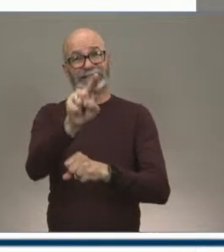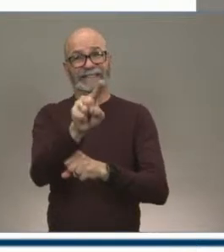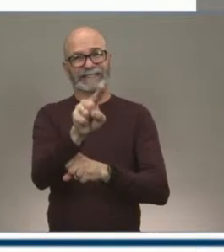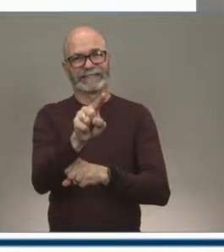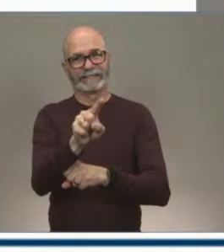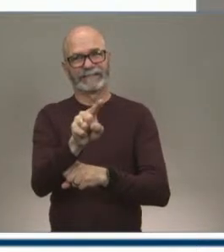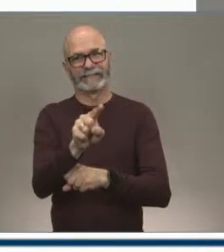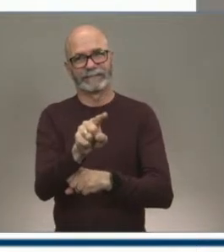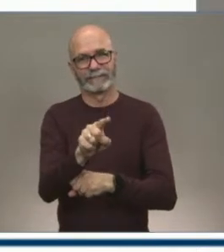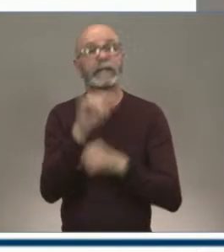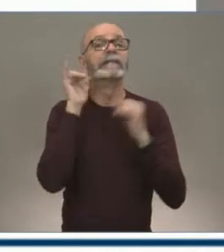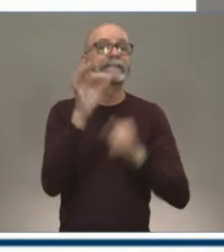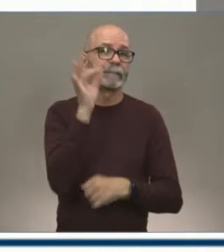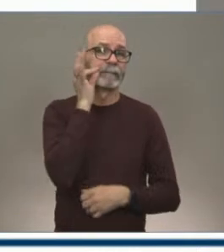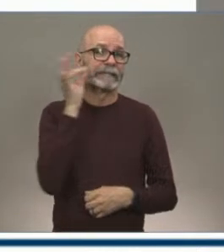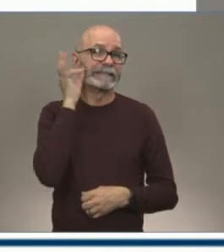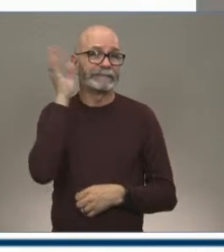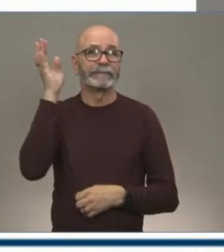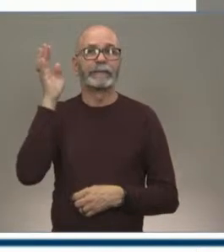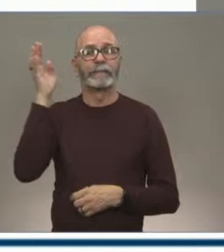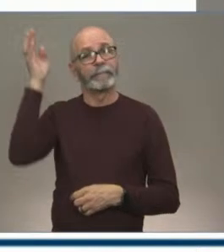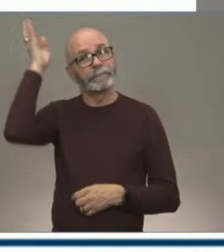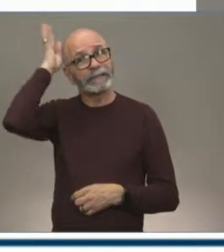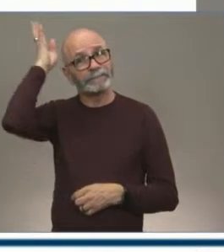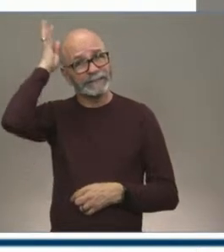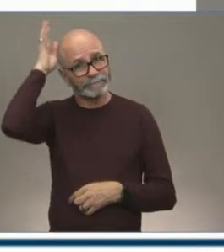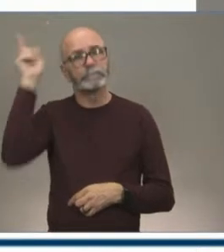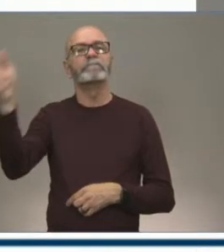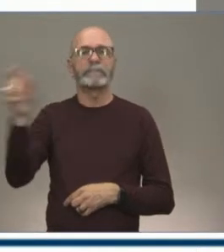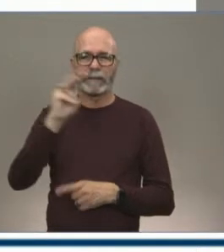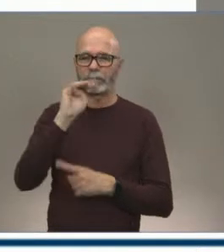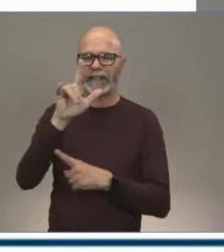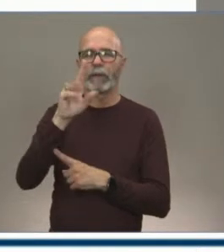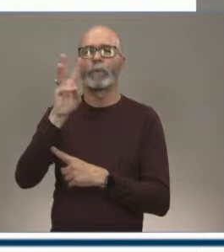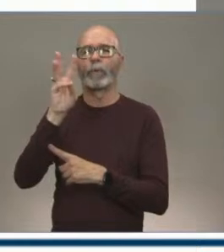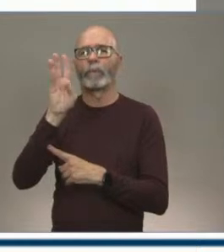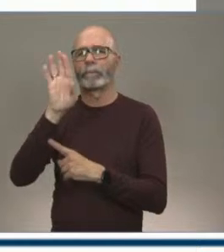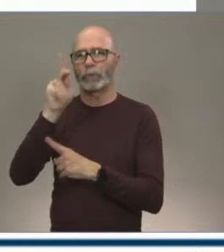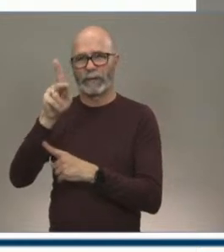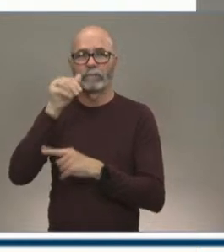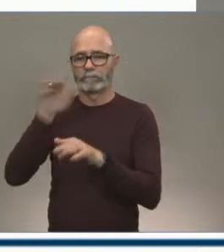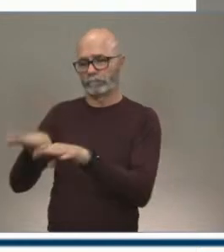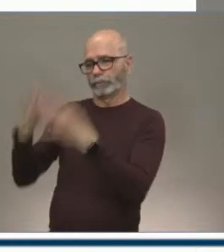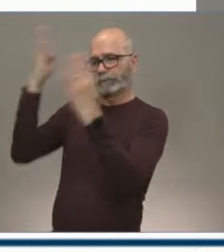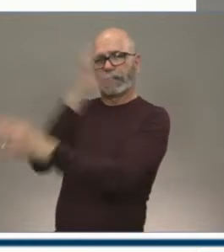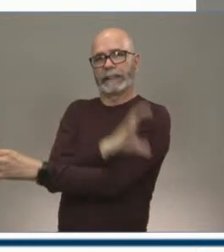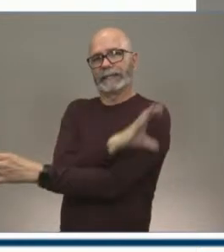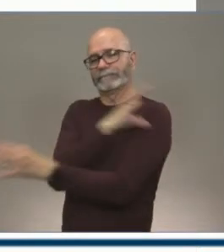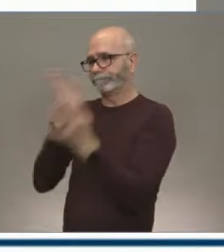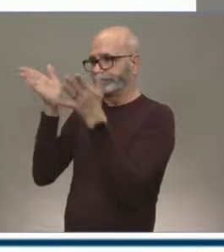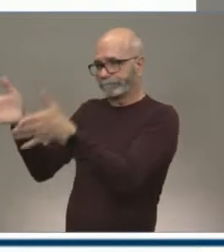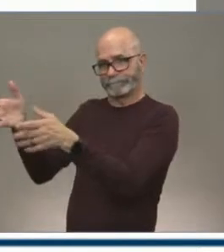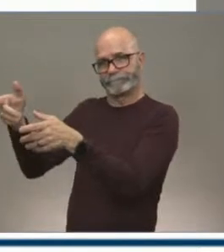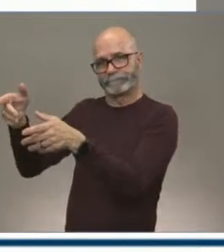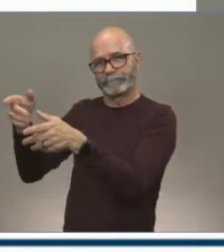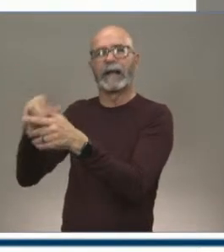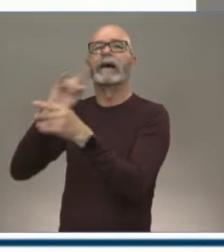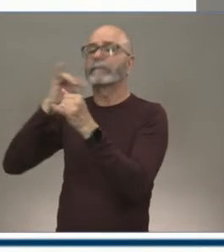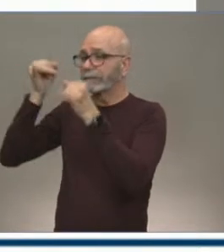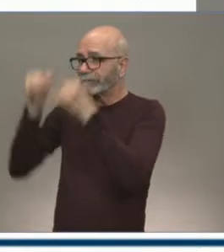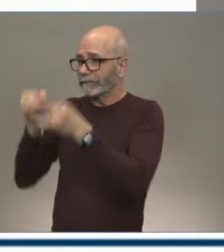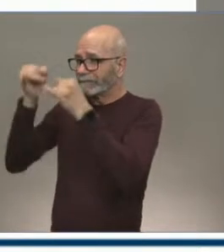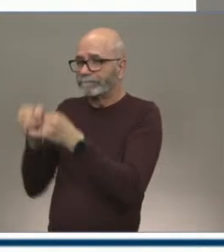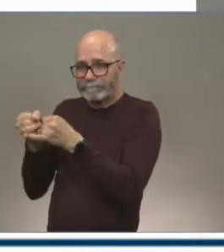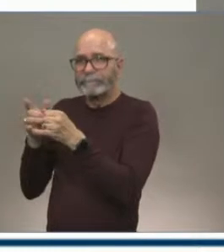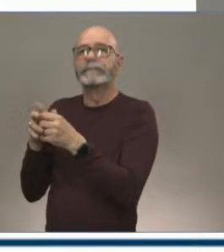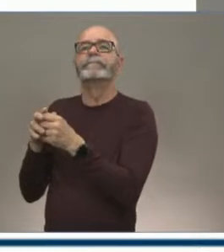the province will be launched at Mielberg First Nations. Clinic details are being finalized, and individuals will be contacted to schedule their